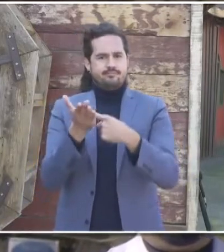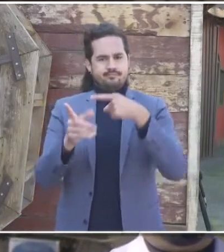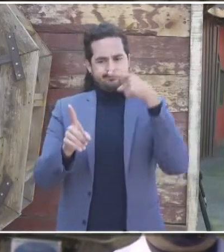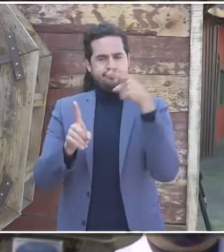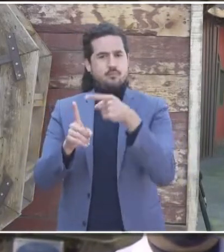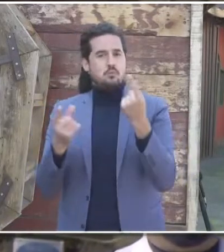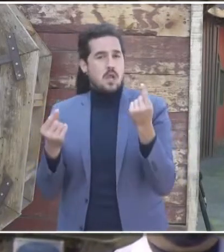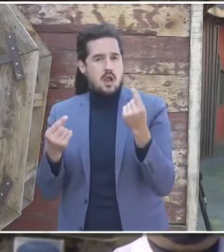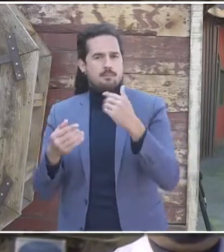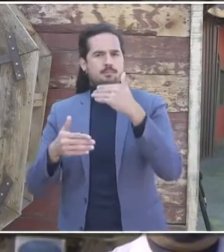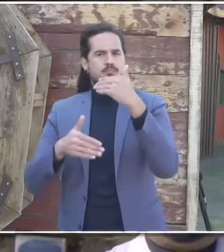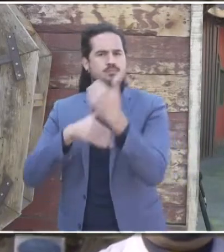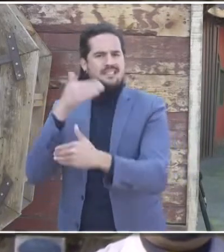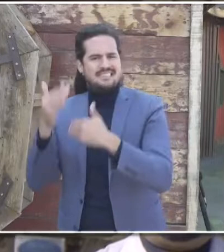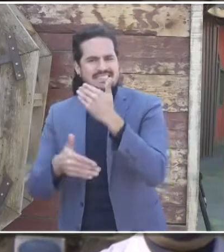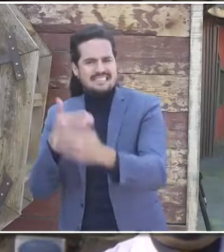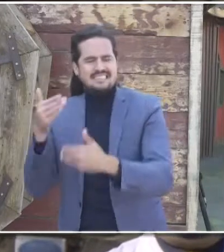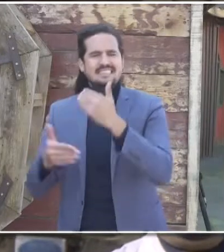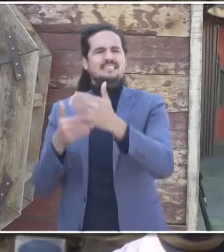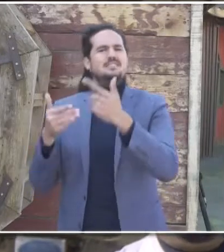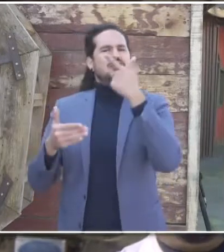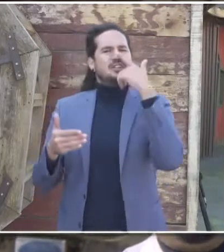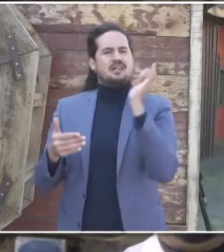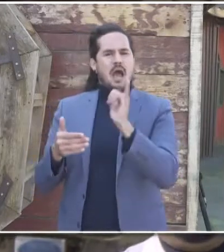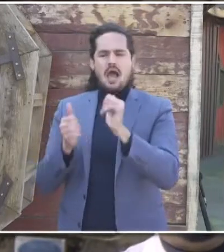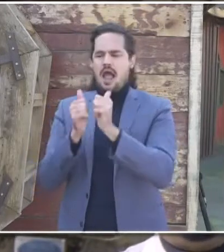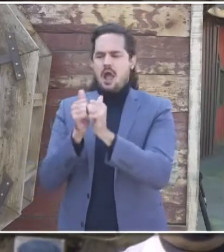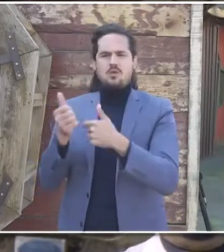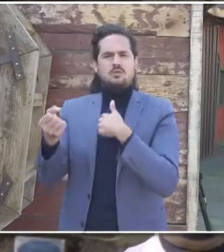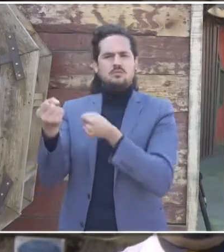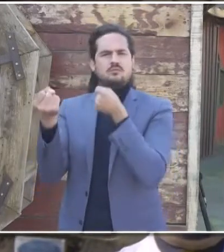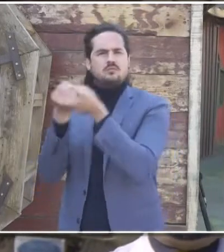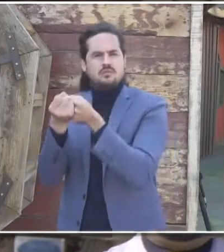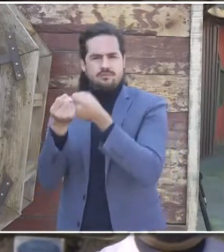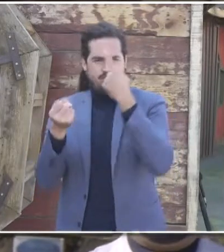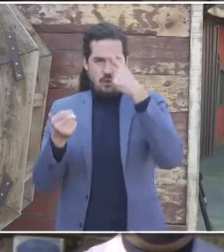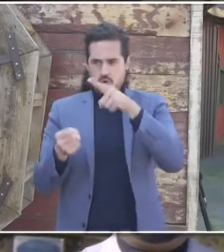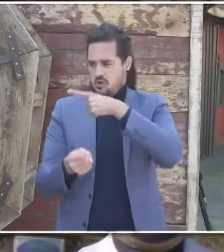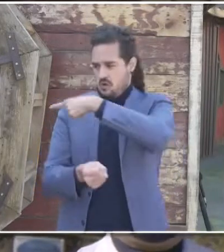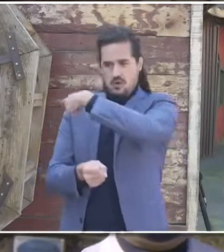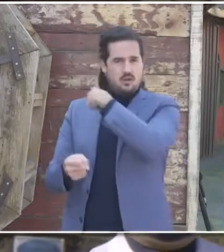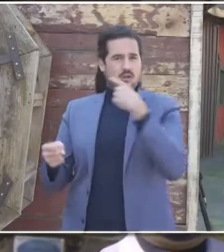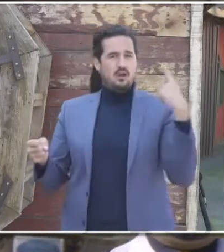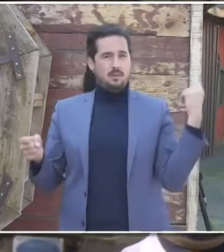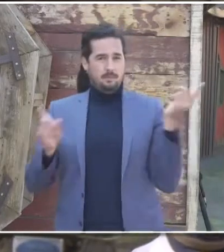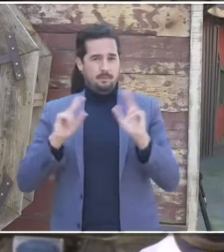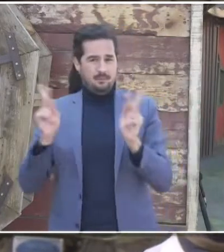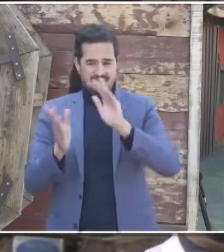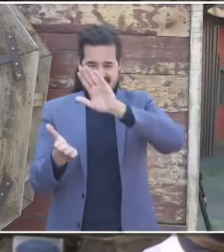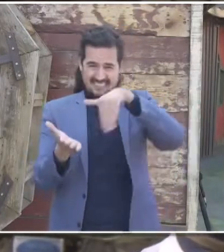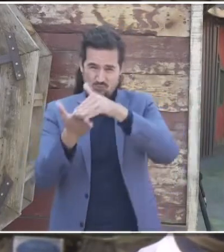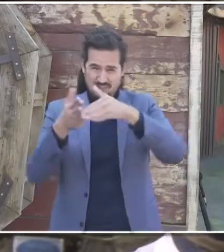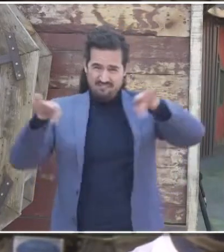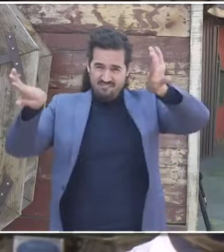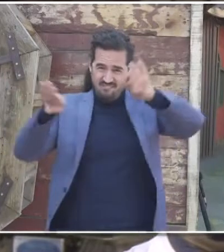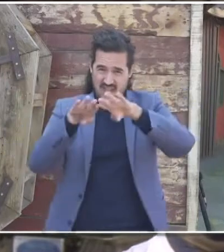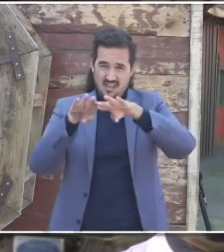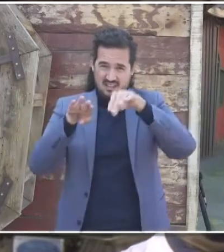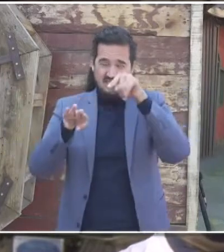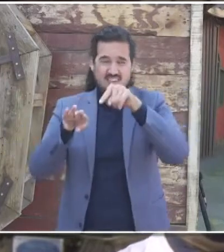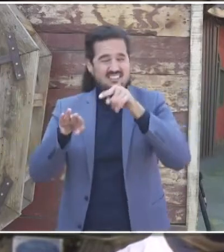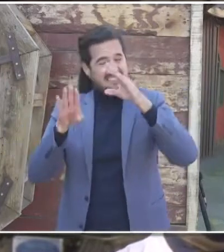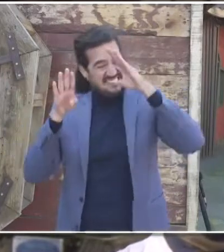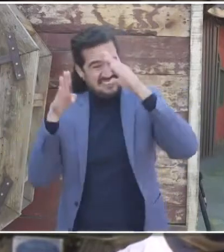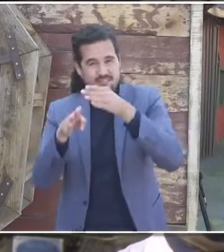behalf of each and every one of you here in the Central Valley, and in particular here in Fresno County. First, let's just begin with the top